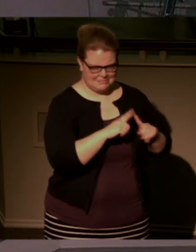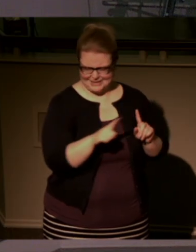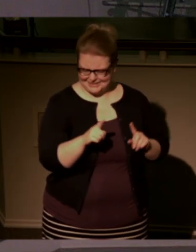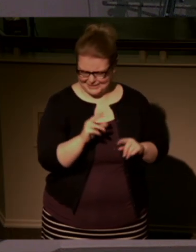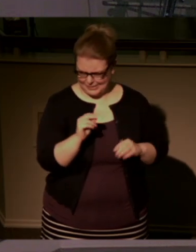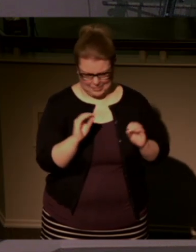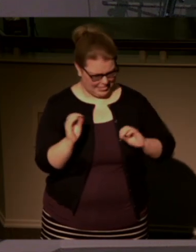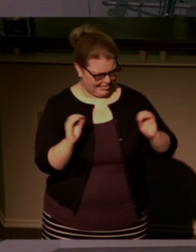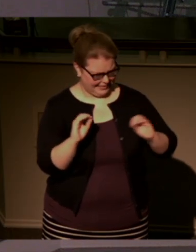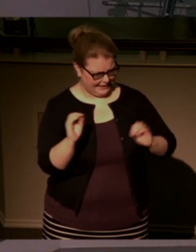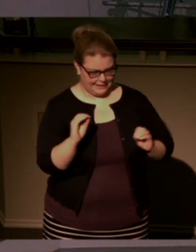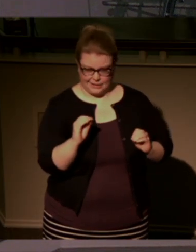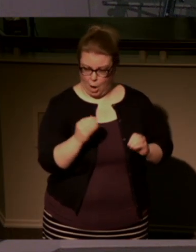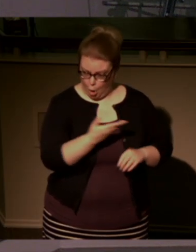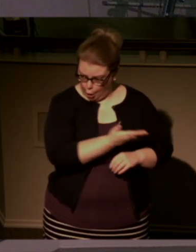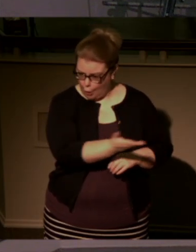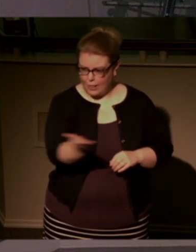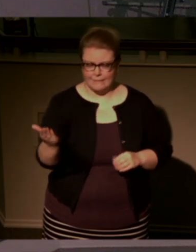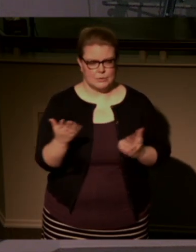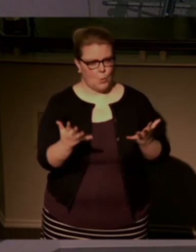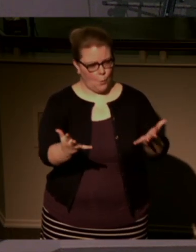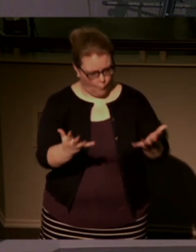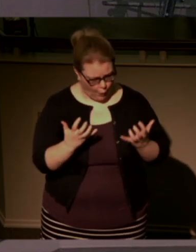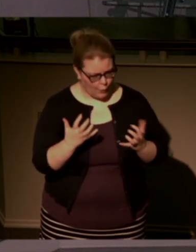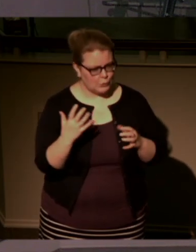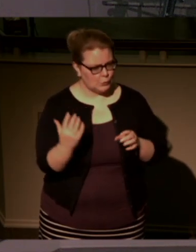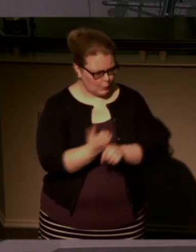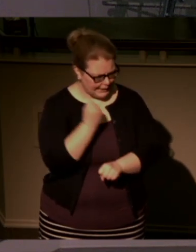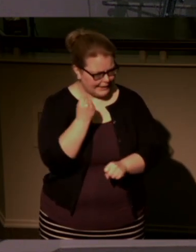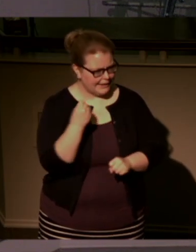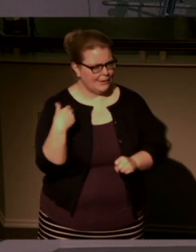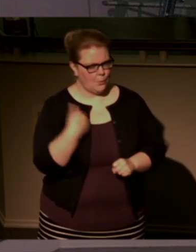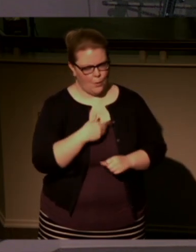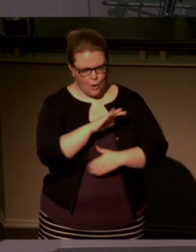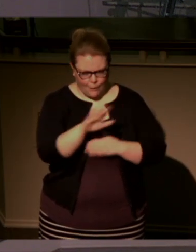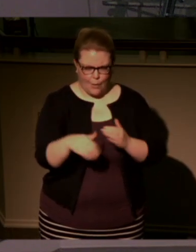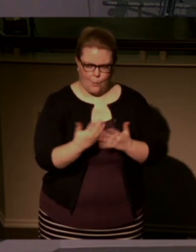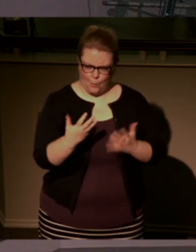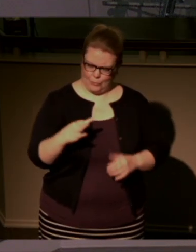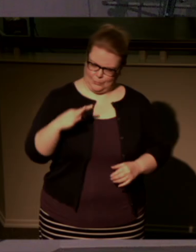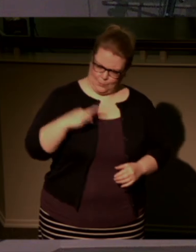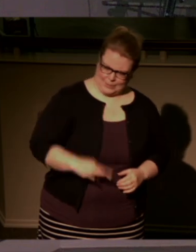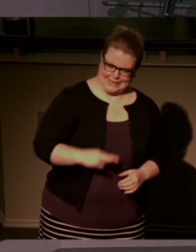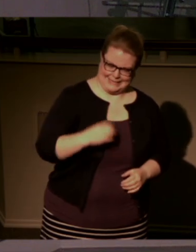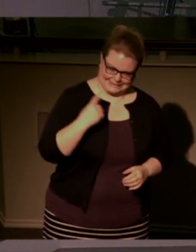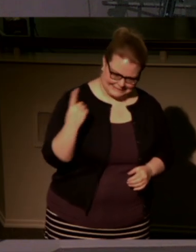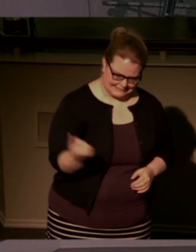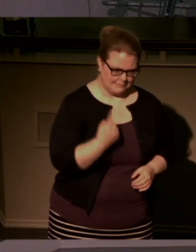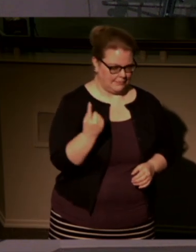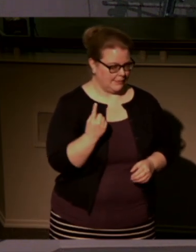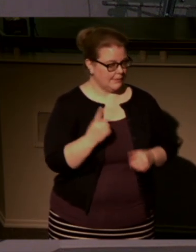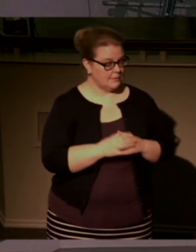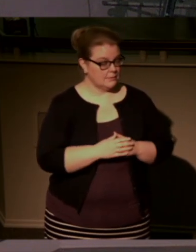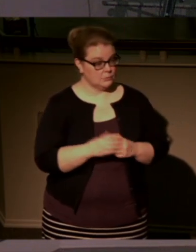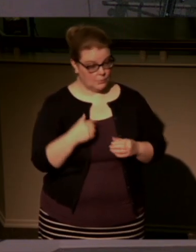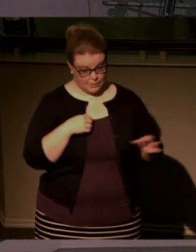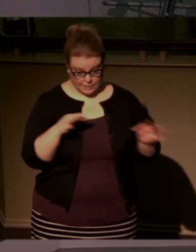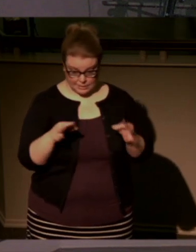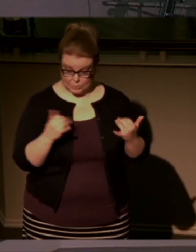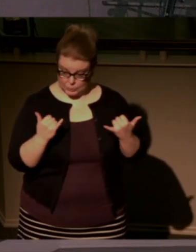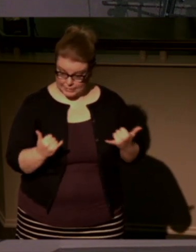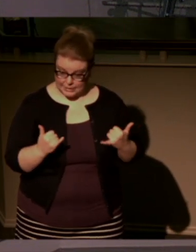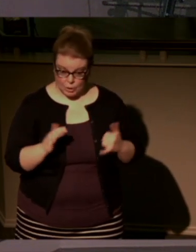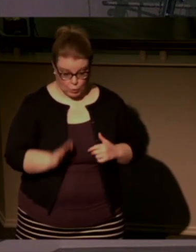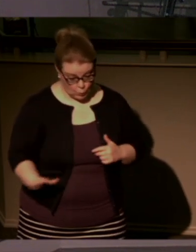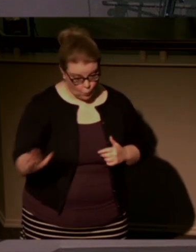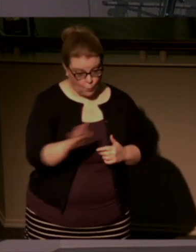really broken way of winning, but all of us are looking to gain something and to gain a win. And I'm just telling you today that in your